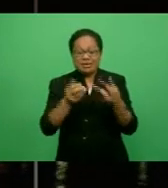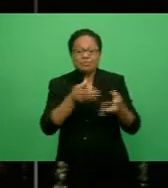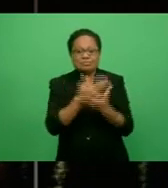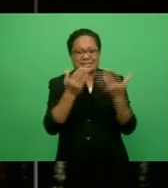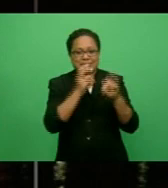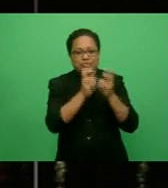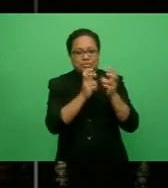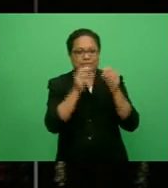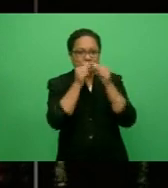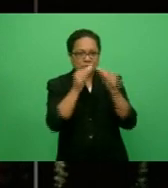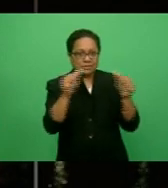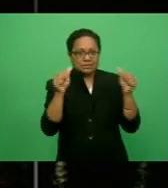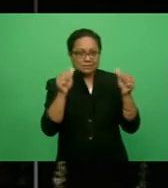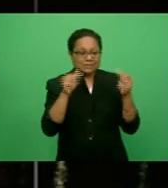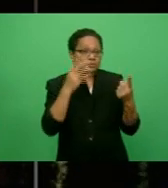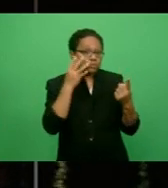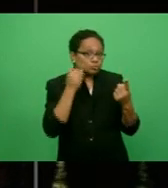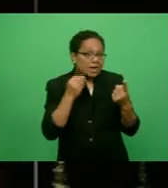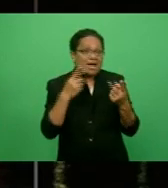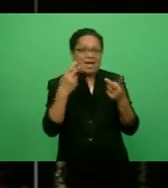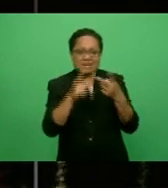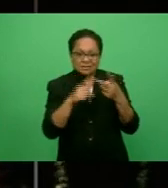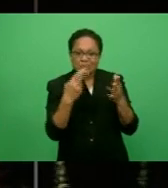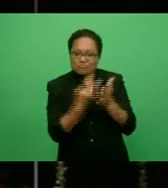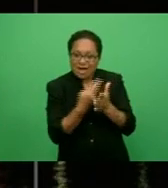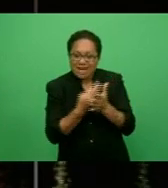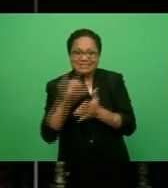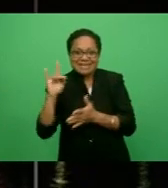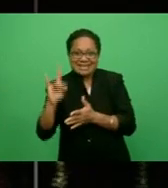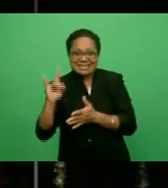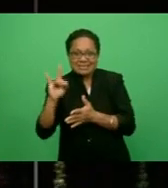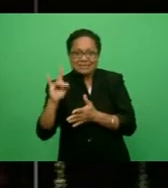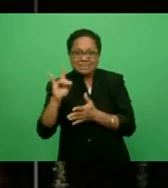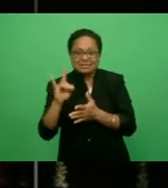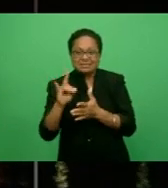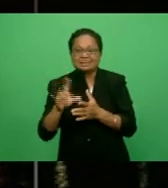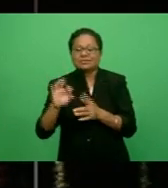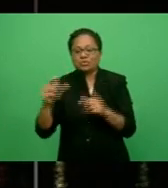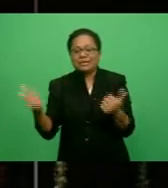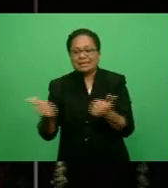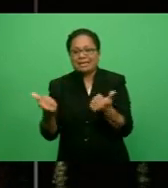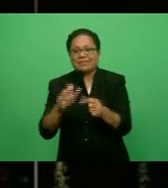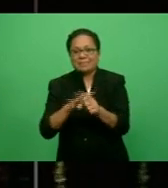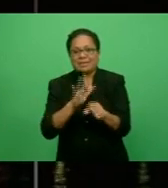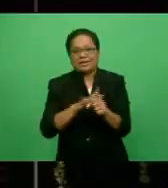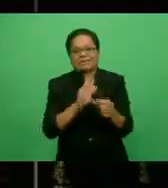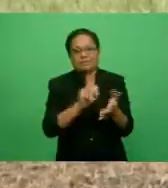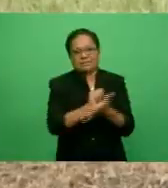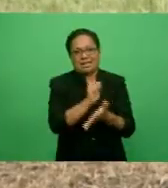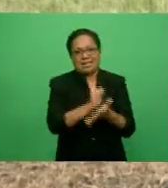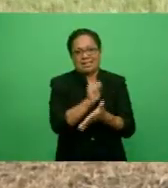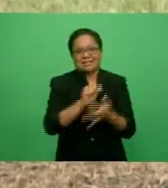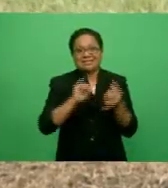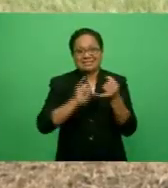them. Apart from sugar, rice and livestock farms are also lagging. Sanyany Boiler reports.